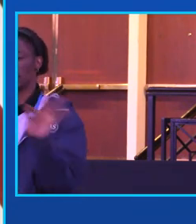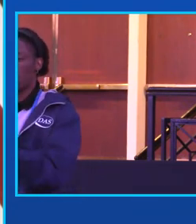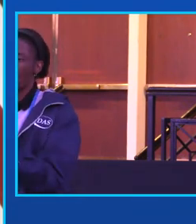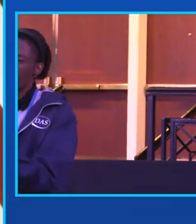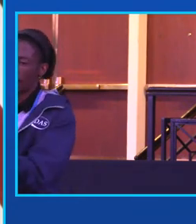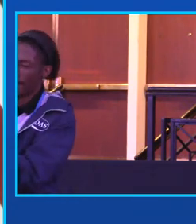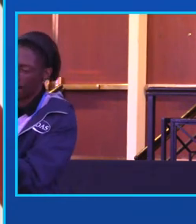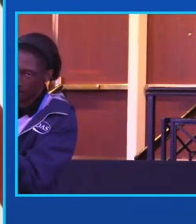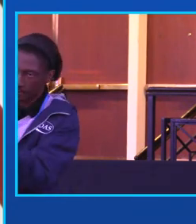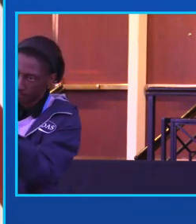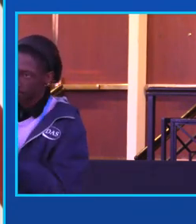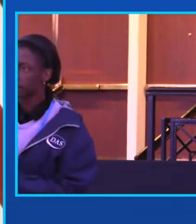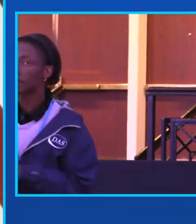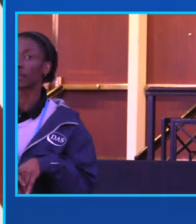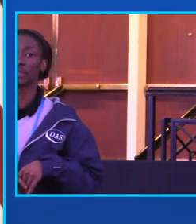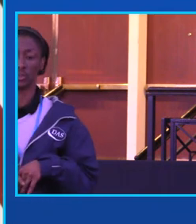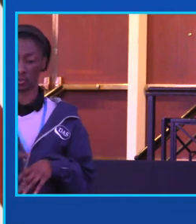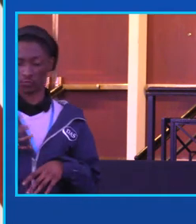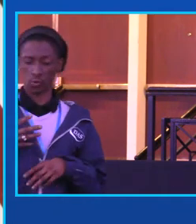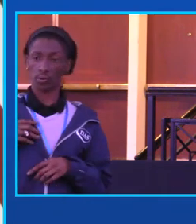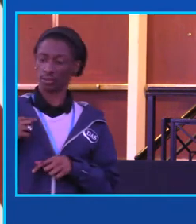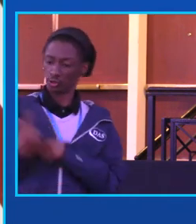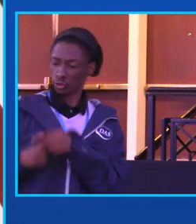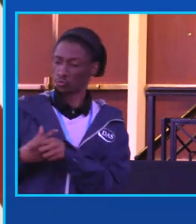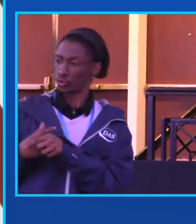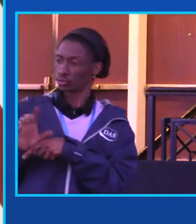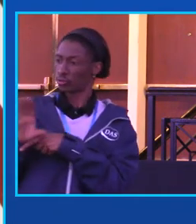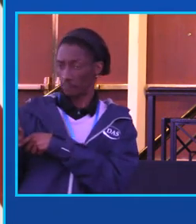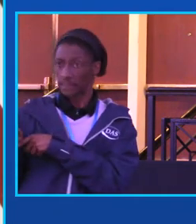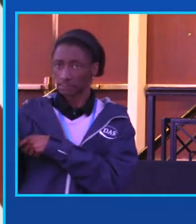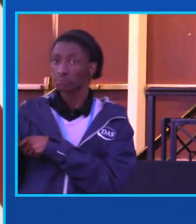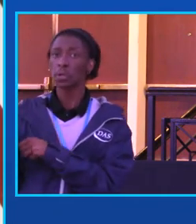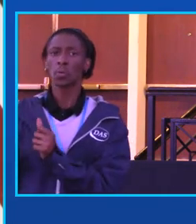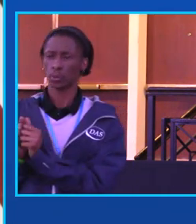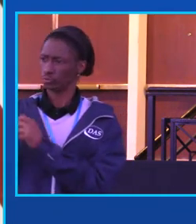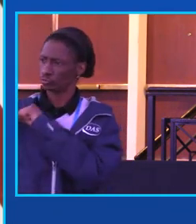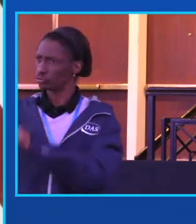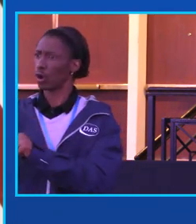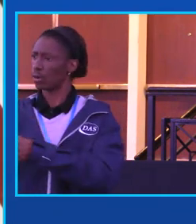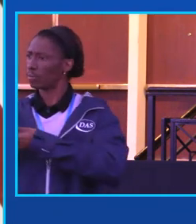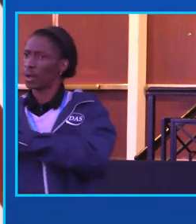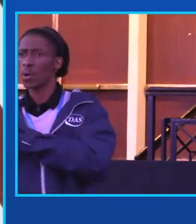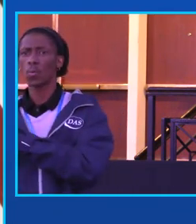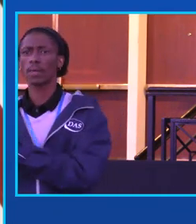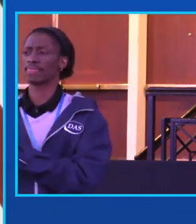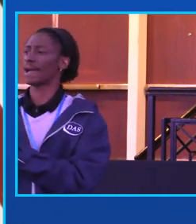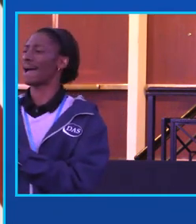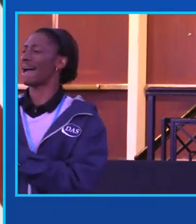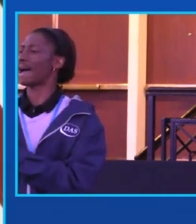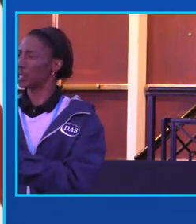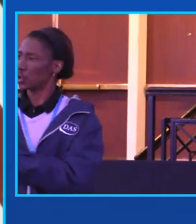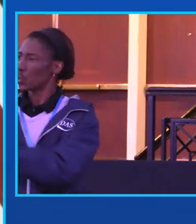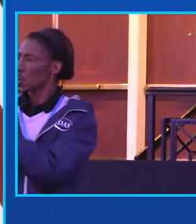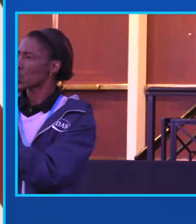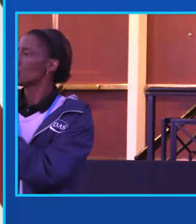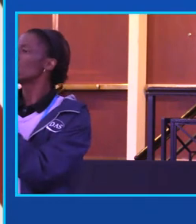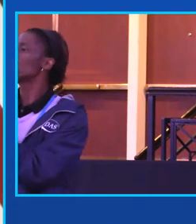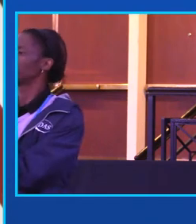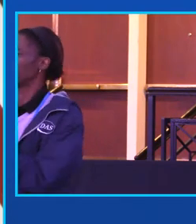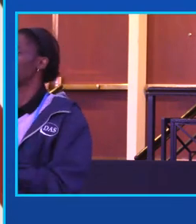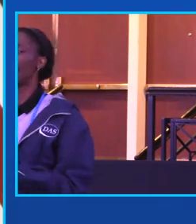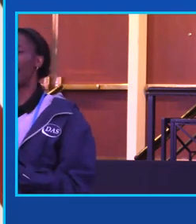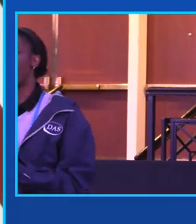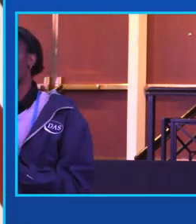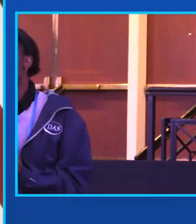is. As a fourth-generation company with strong partnership with the Iron Workers Union, I know how much